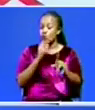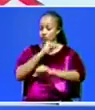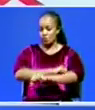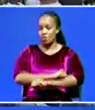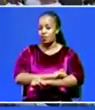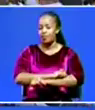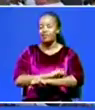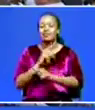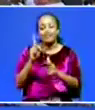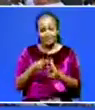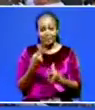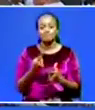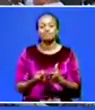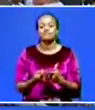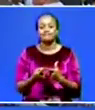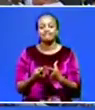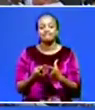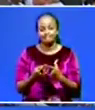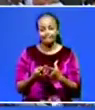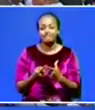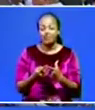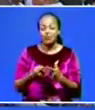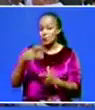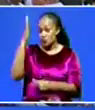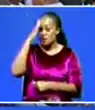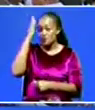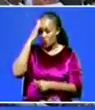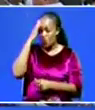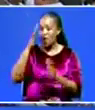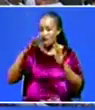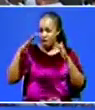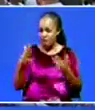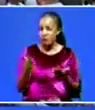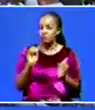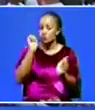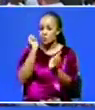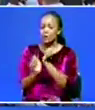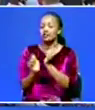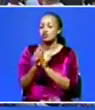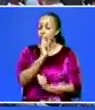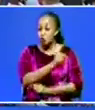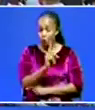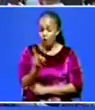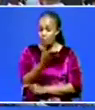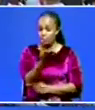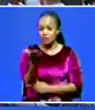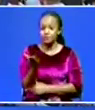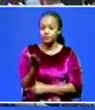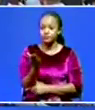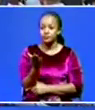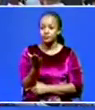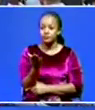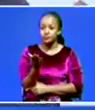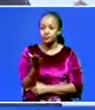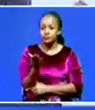then we shall come down on you like a ton of bricks. Let you be warned. But these kids are asking for nothing